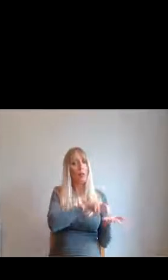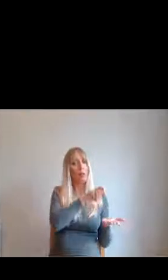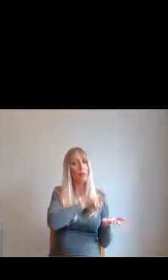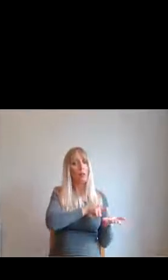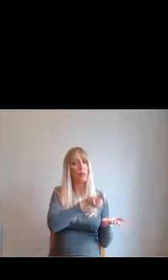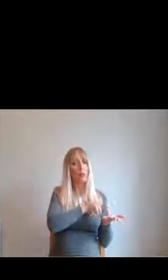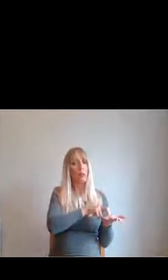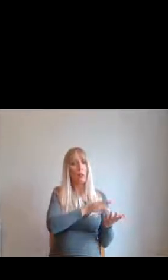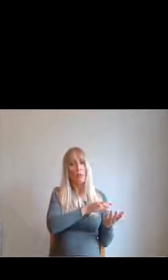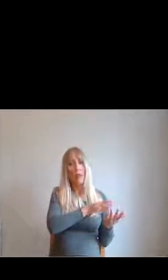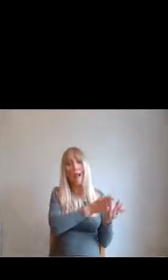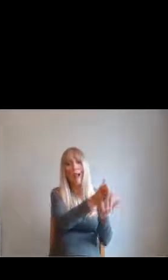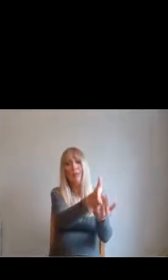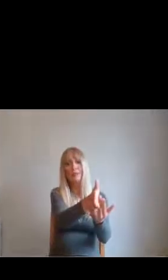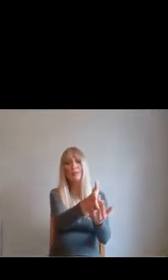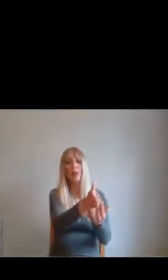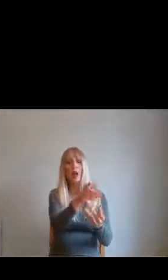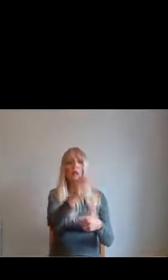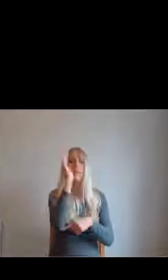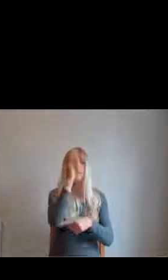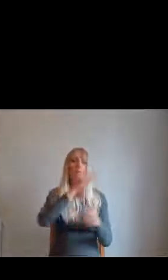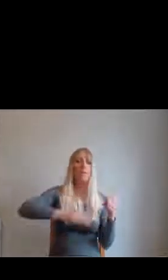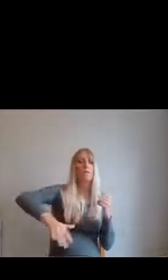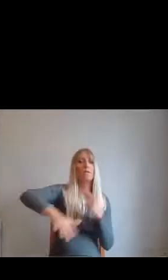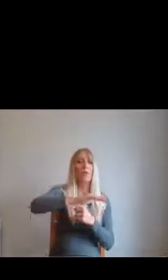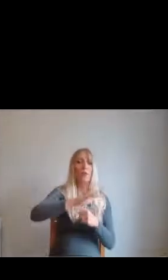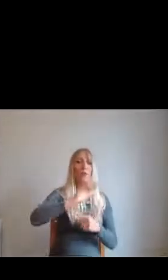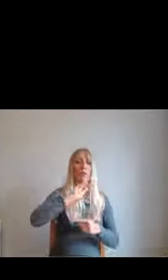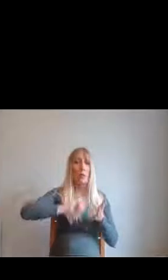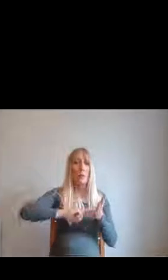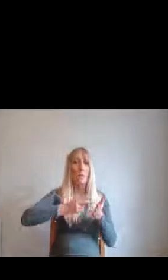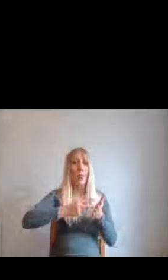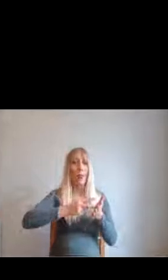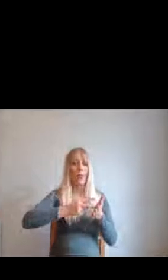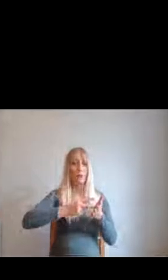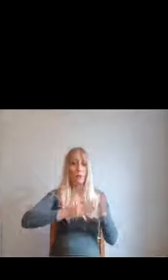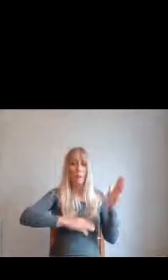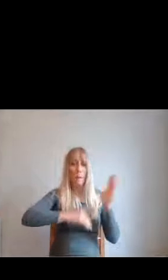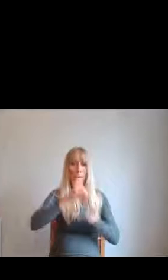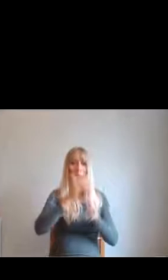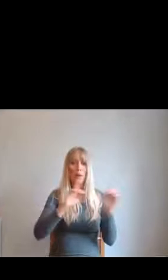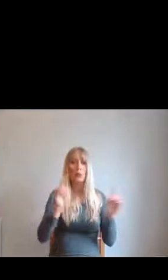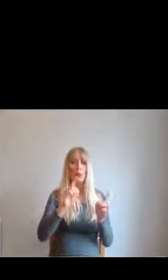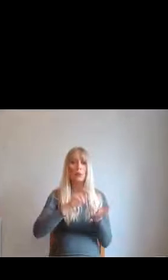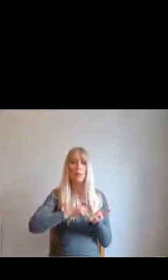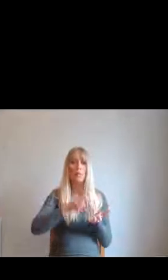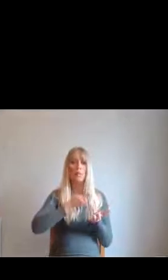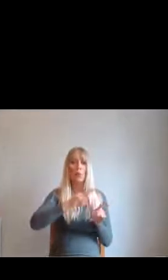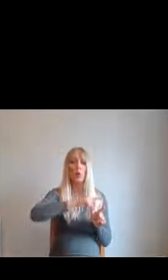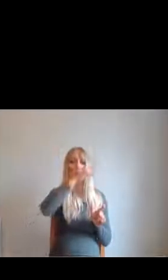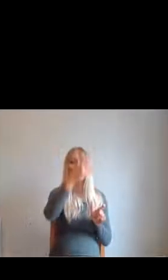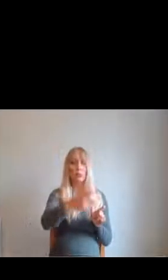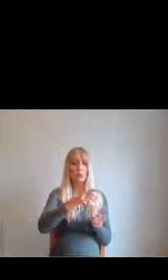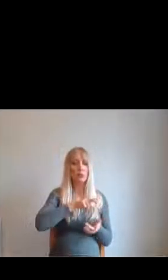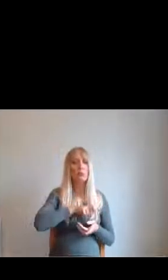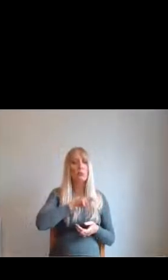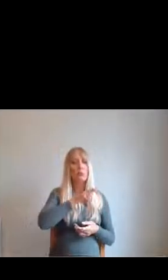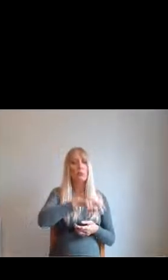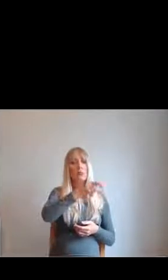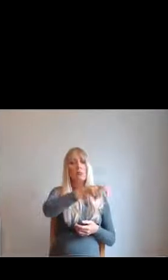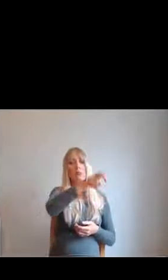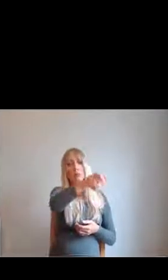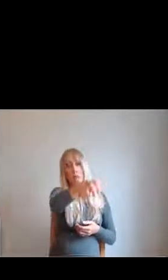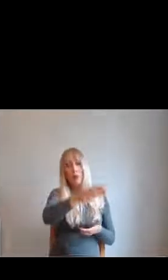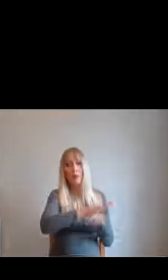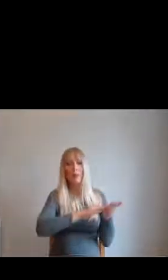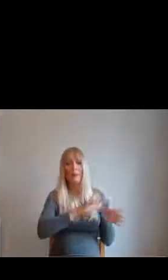the existing forest. As part of the mitigation, we propose a footbridge over the Lower Thames Crossing and M25 to improve the